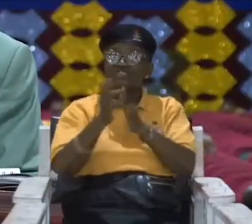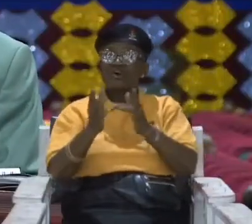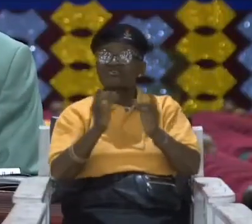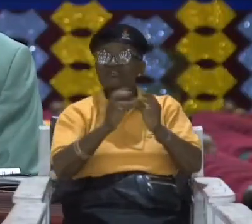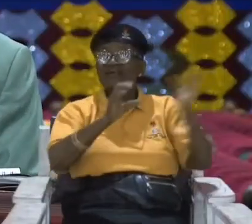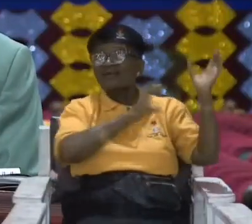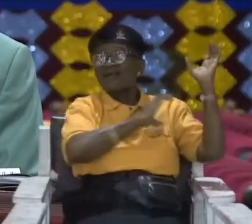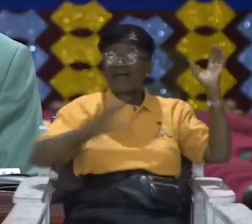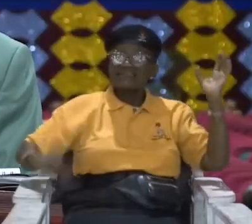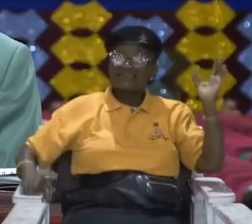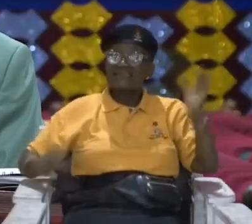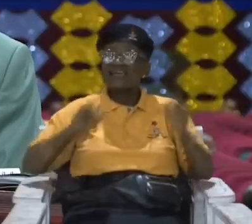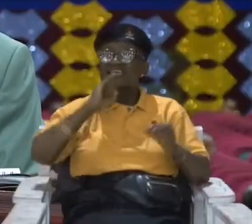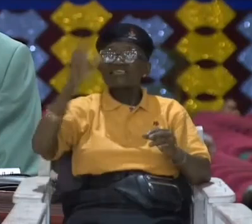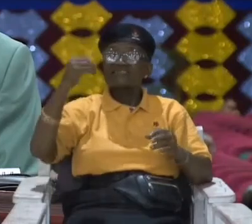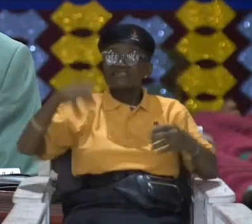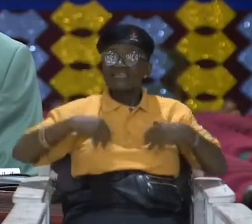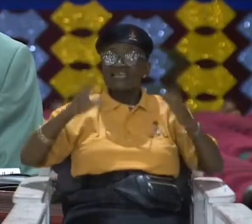brings healing.